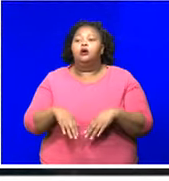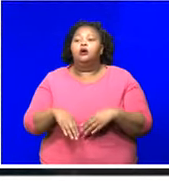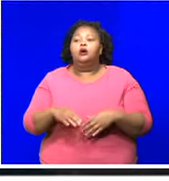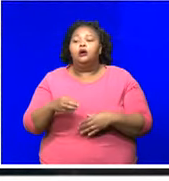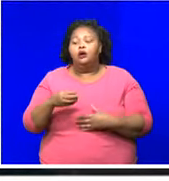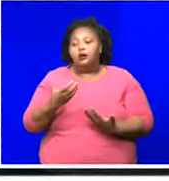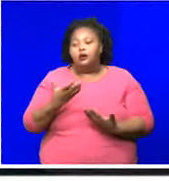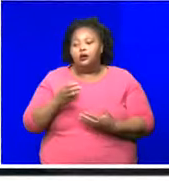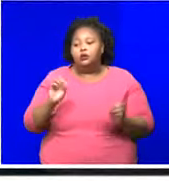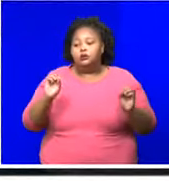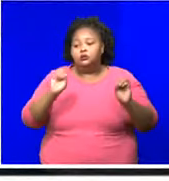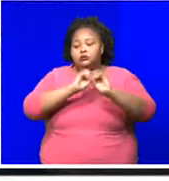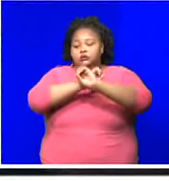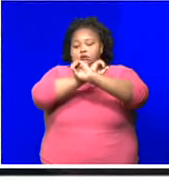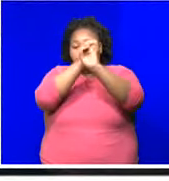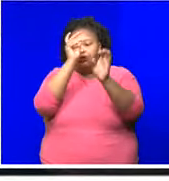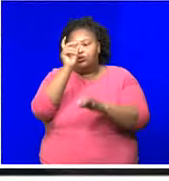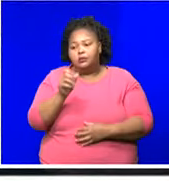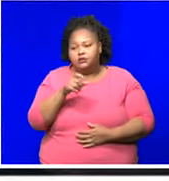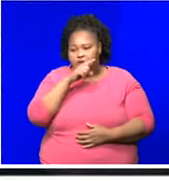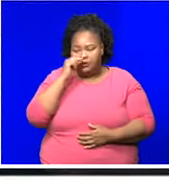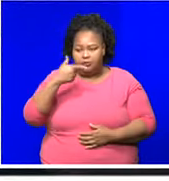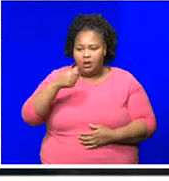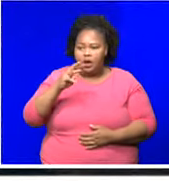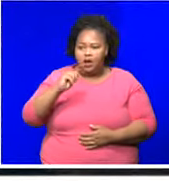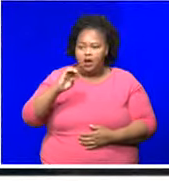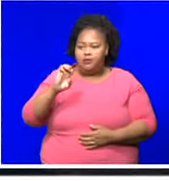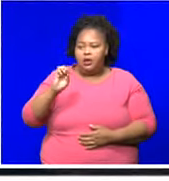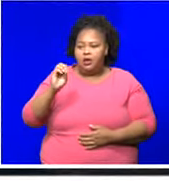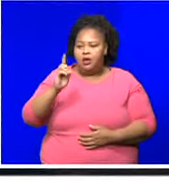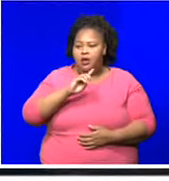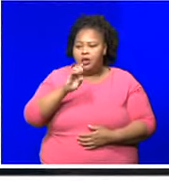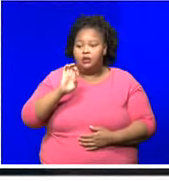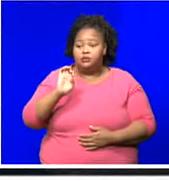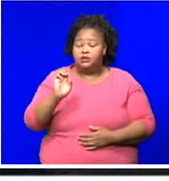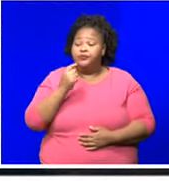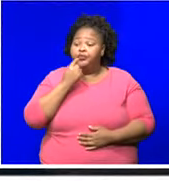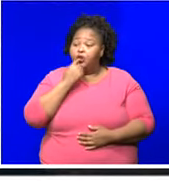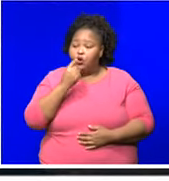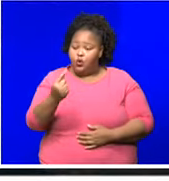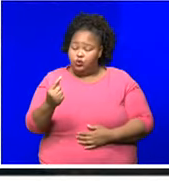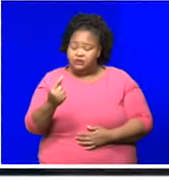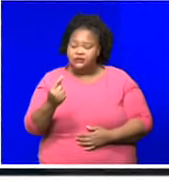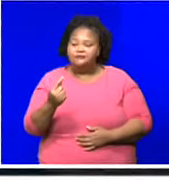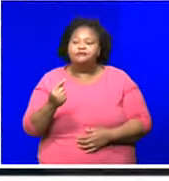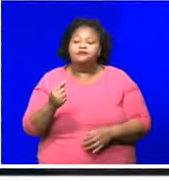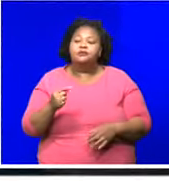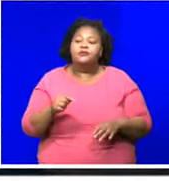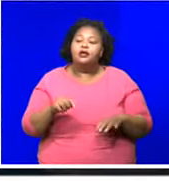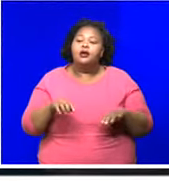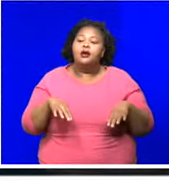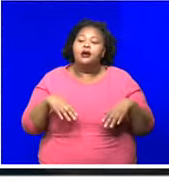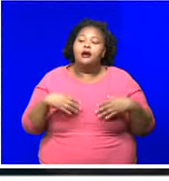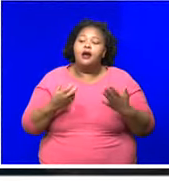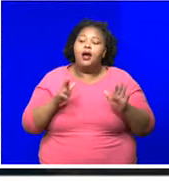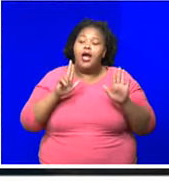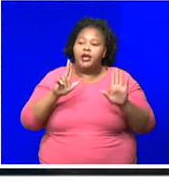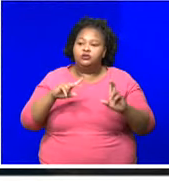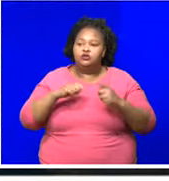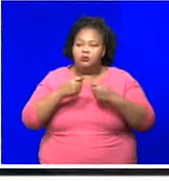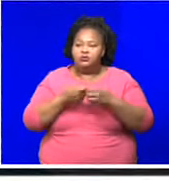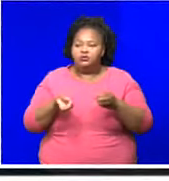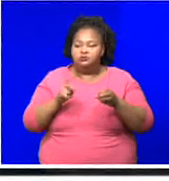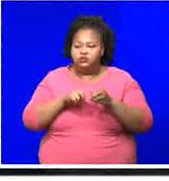over 3 years, where 8 teams from both male and female took part of the tournament. Phumlani Gumetse, who is the